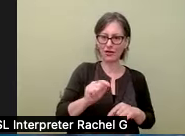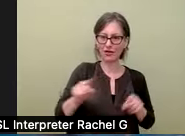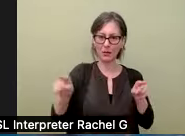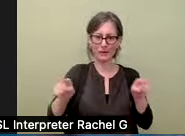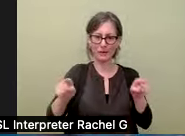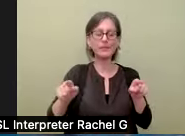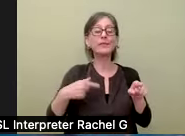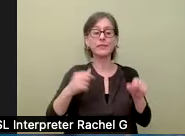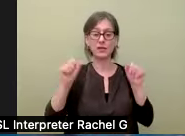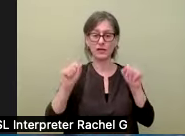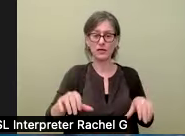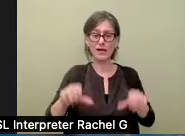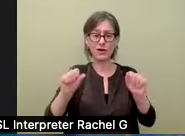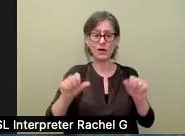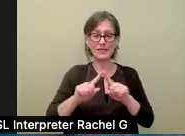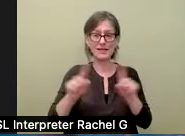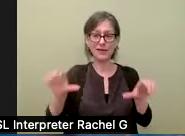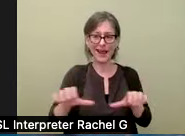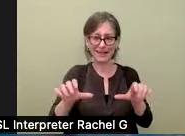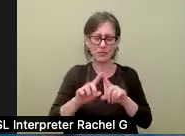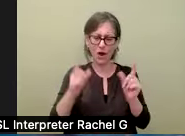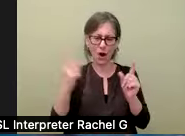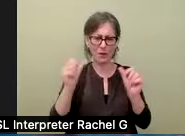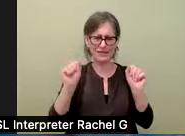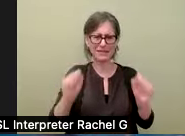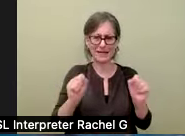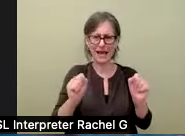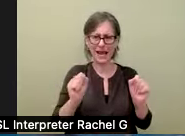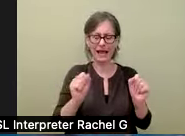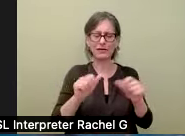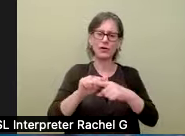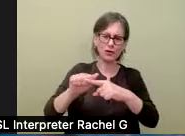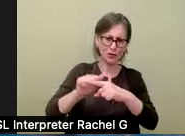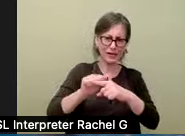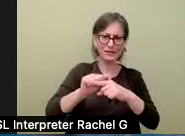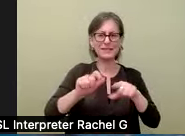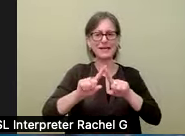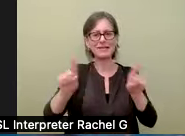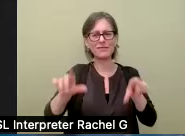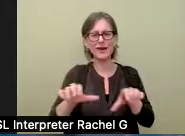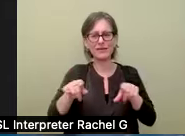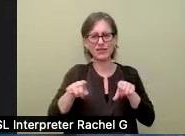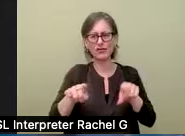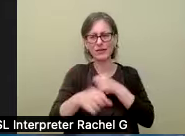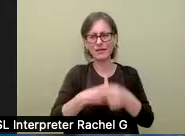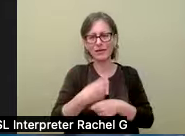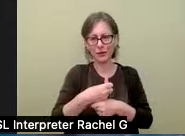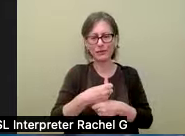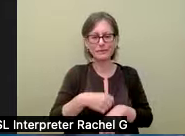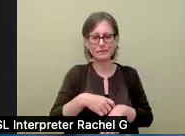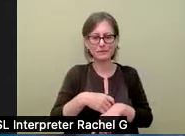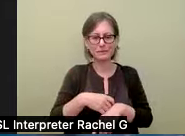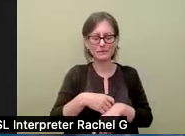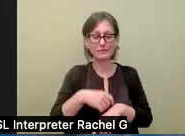these days, you of course can have tsunami and earthquake drills and other activities throughout the year. And Tsunami Zone